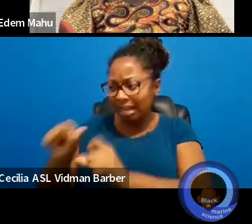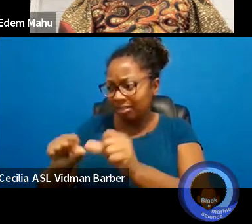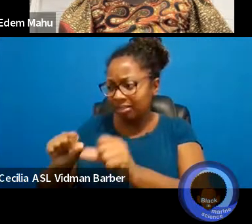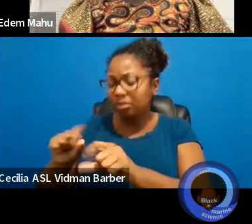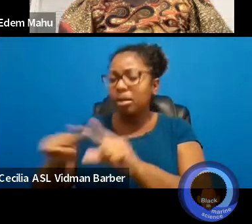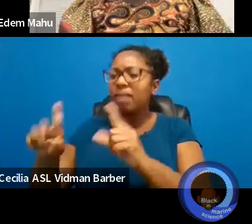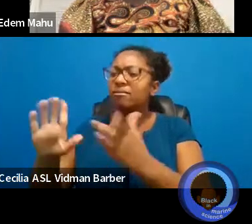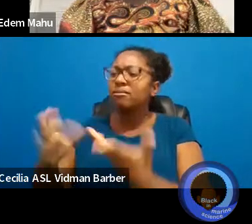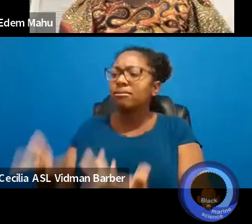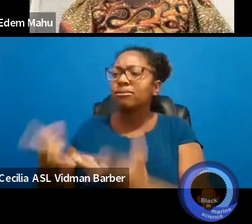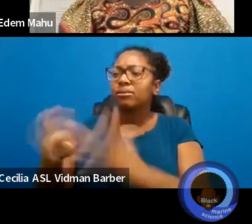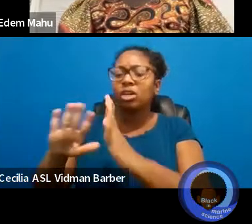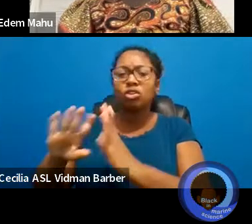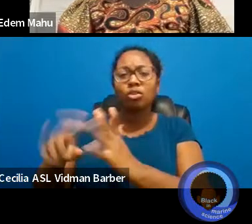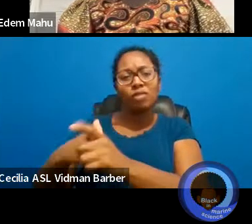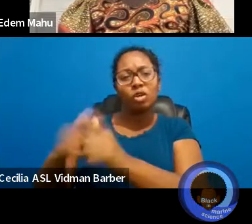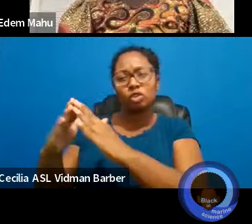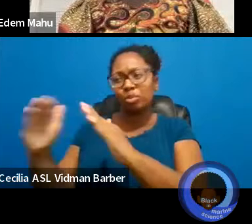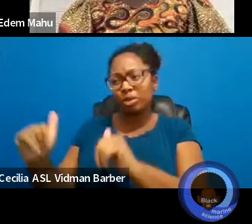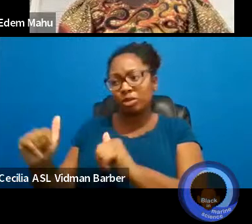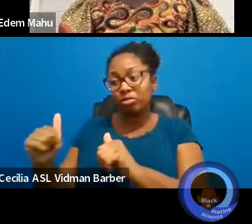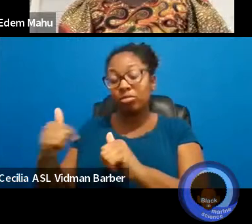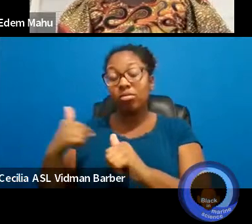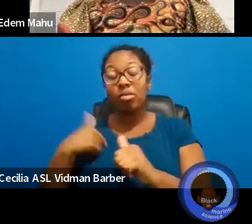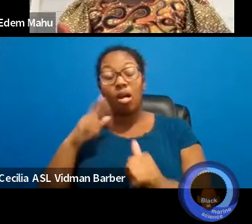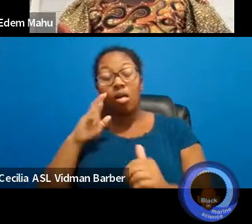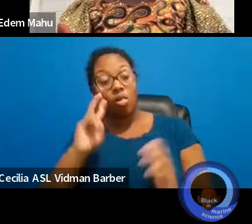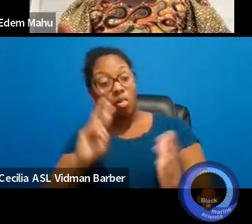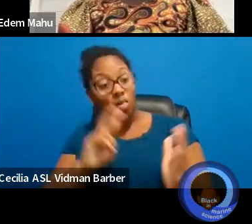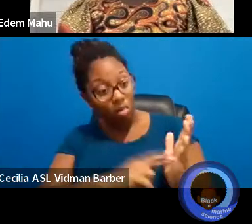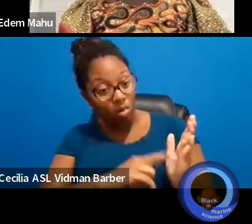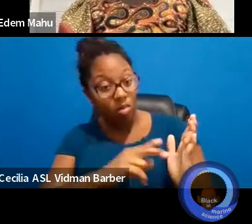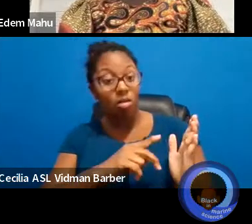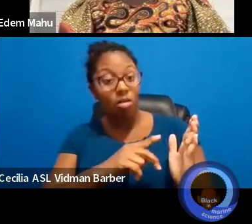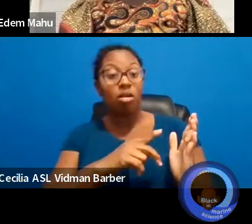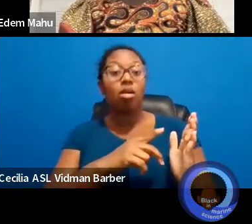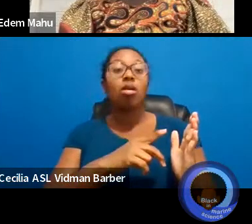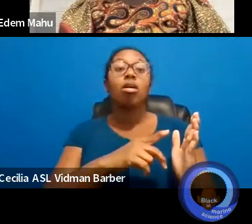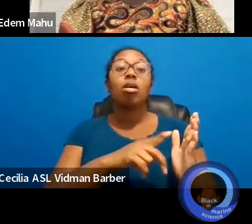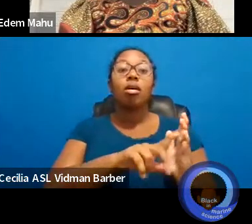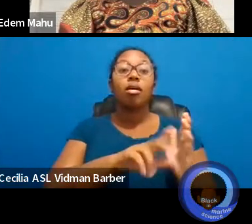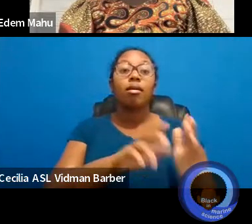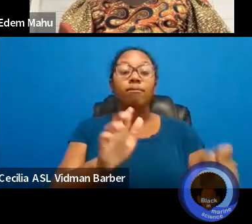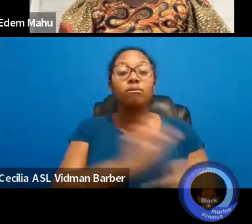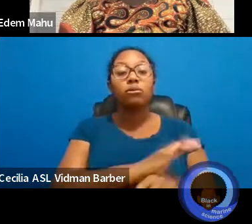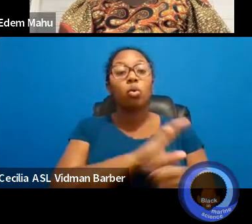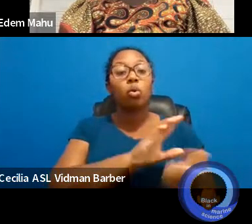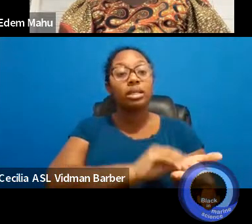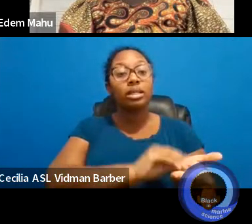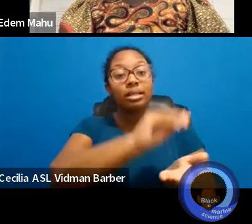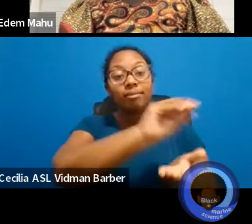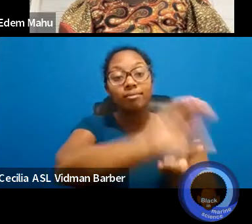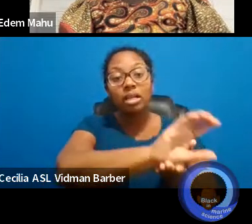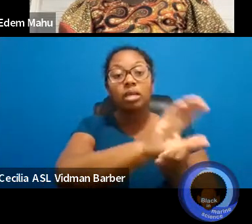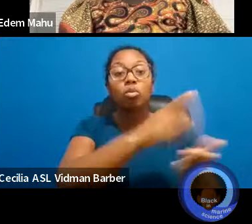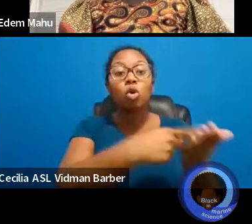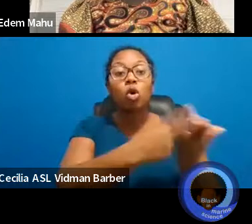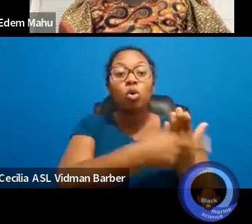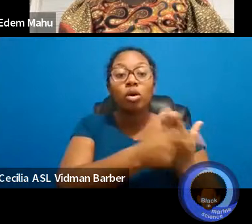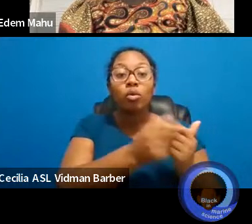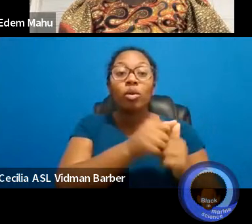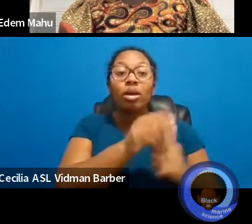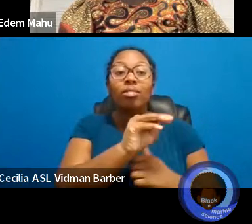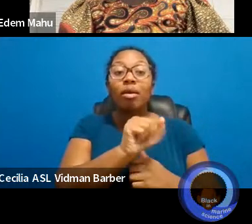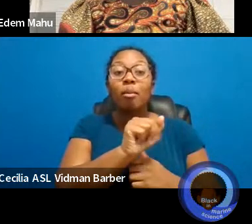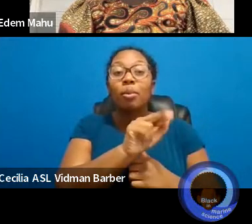semester, I stumbled upon a fully funded master's degree scholarship in climate change and marine science. I truly did